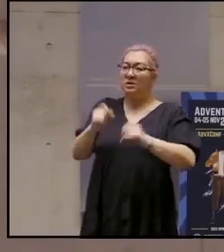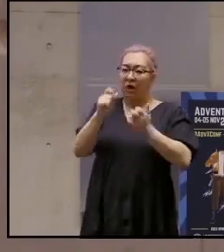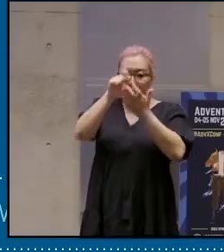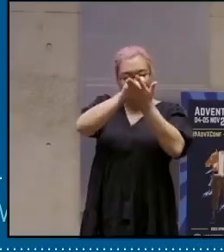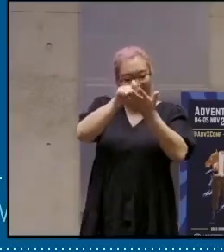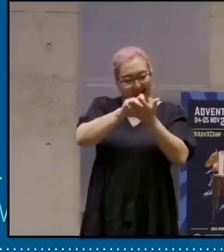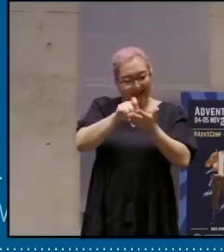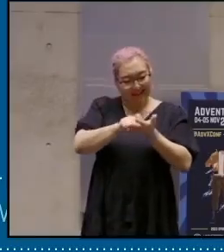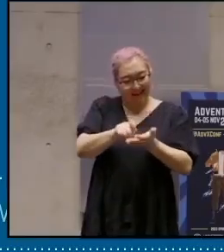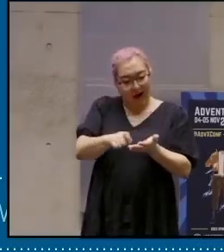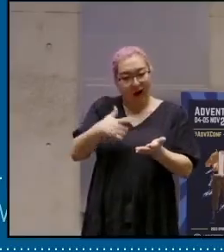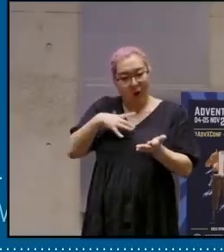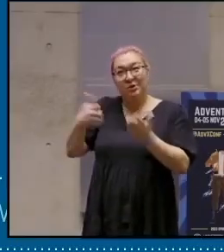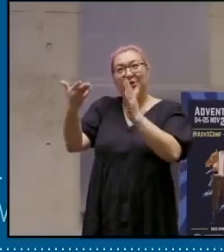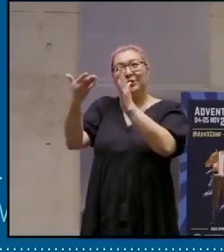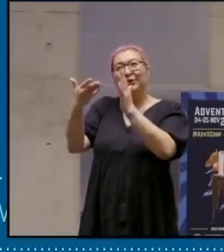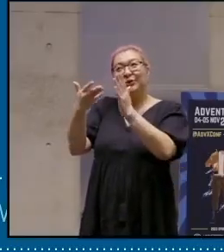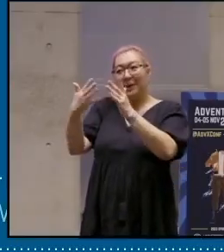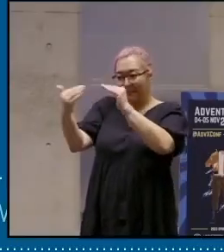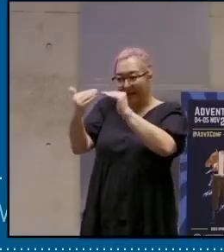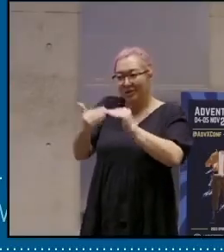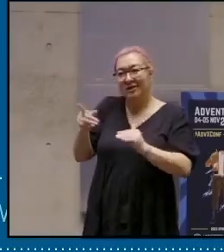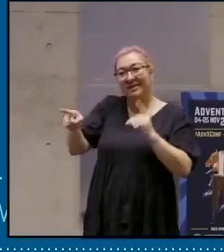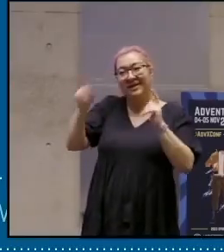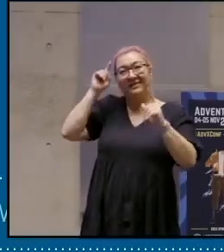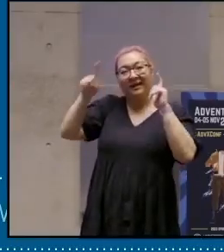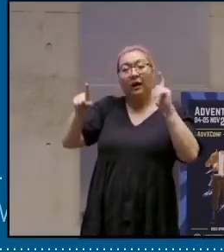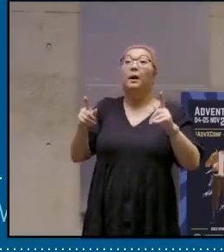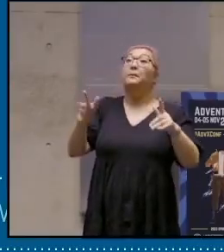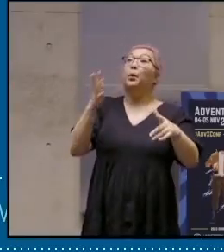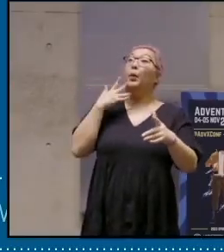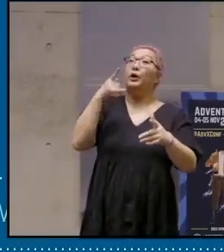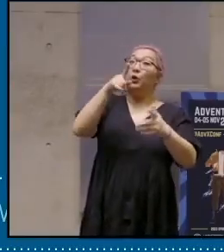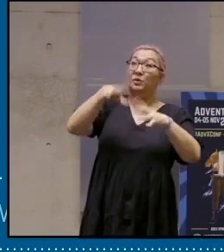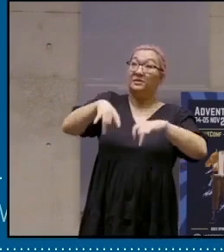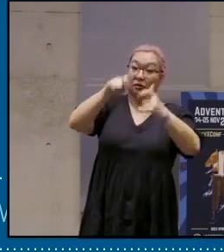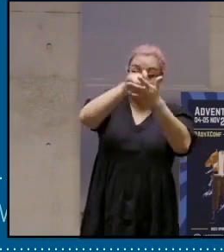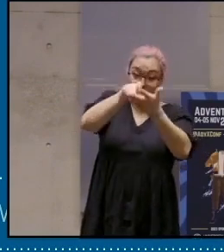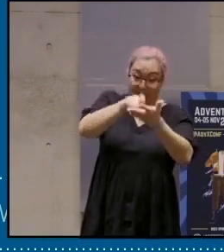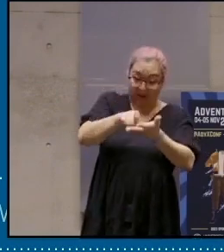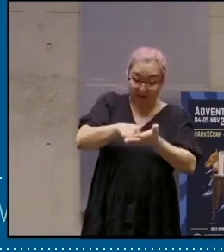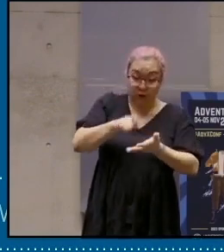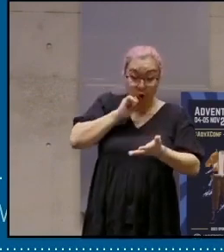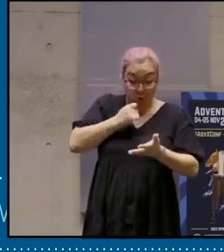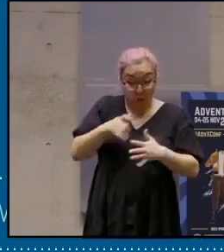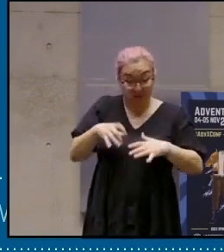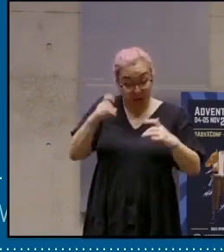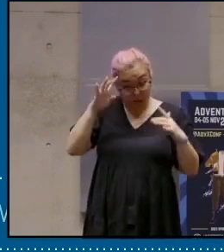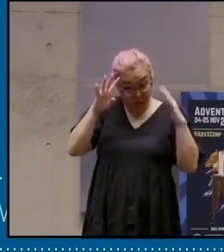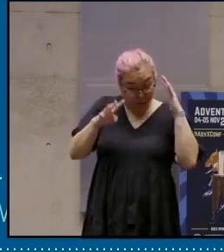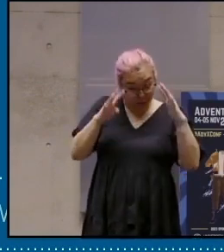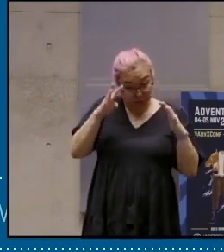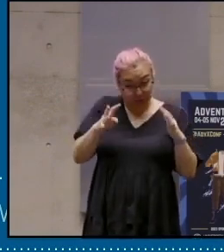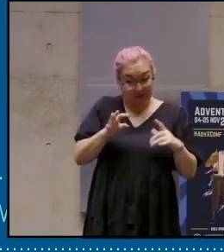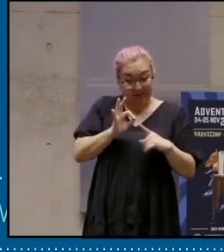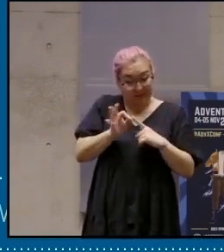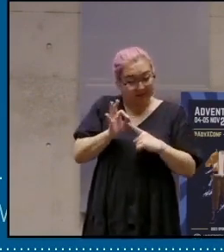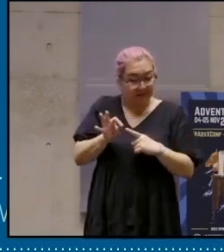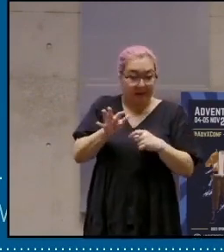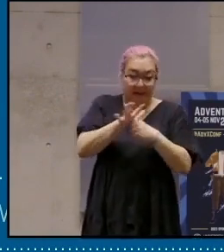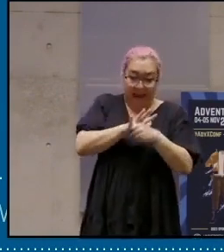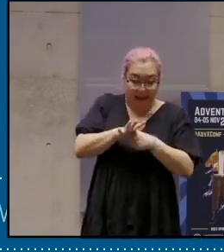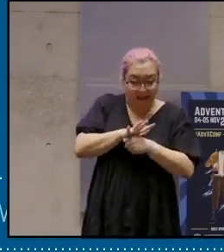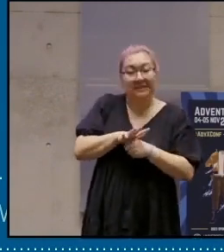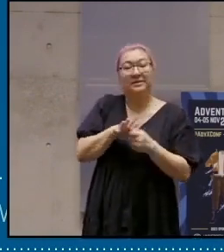way. Instead, we gather a constellation of specific use cases. I am calling them conflict nuggets like